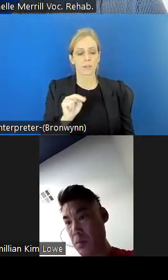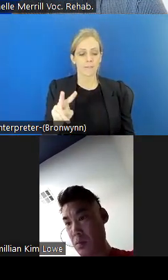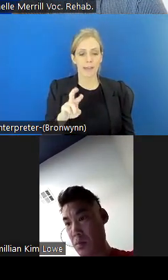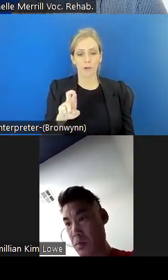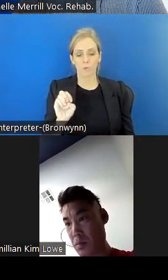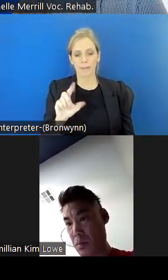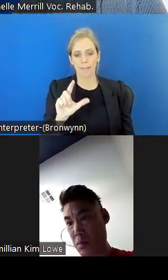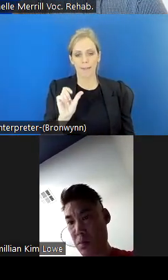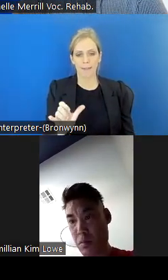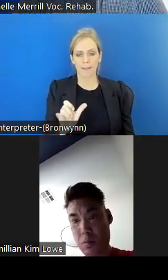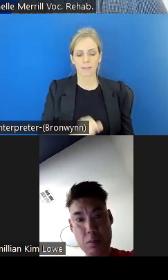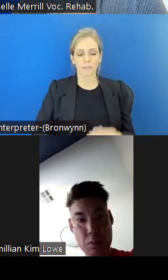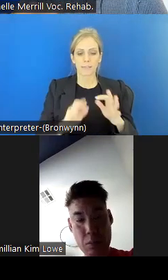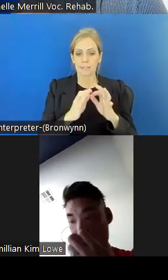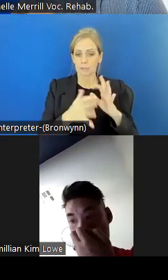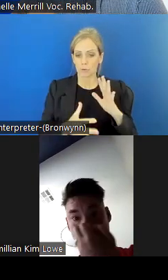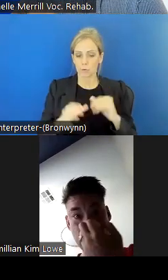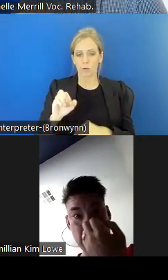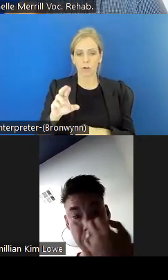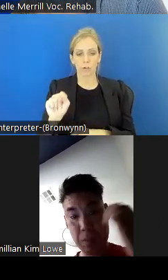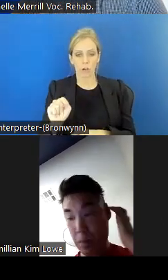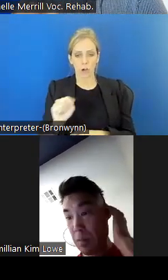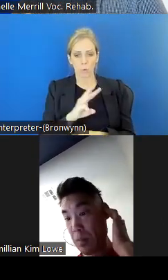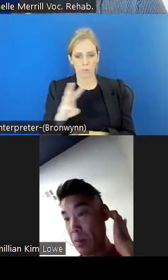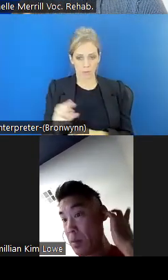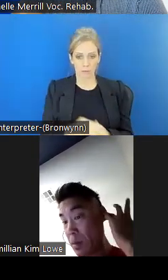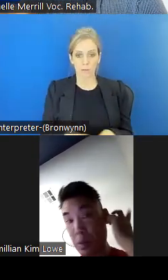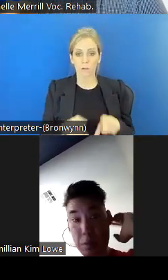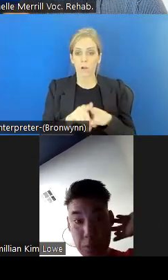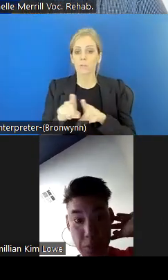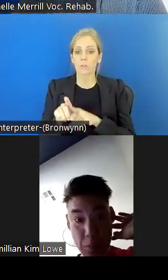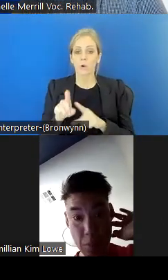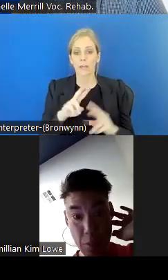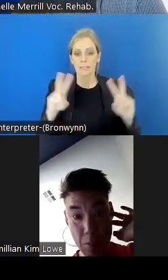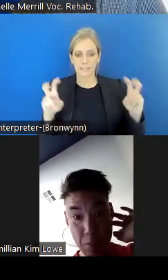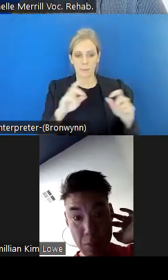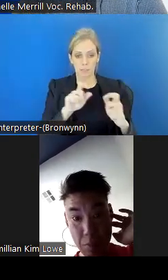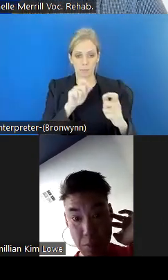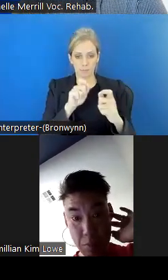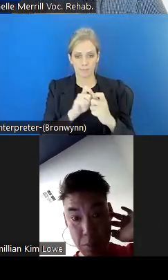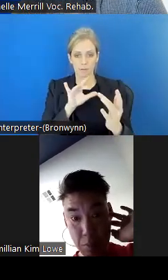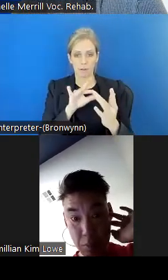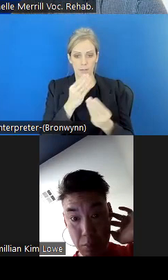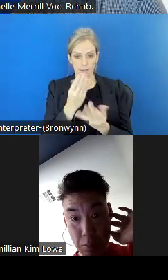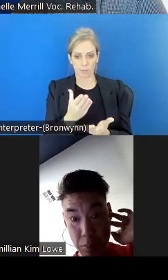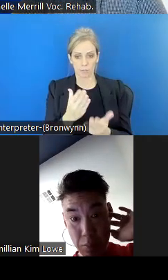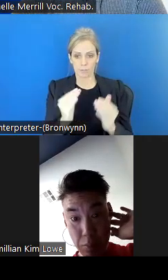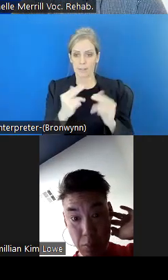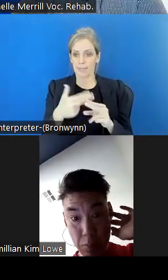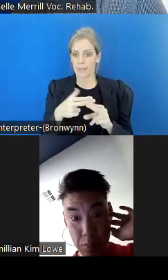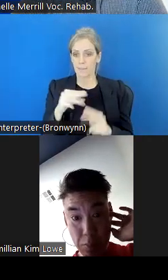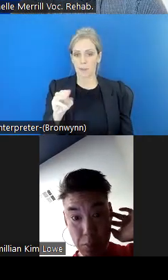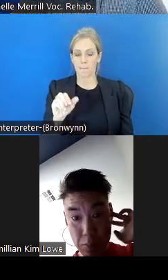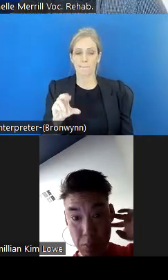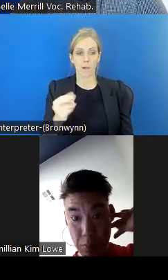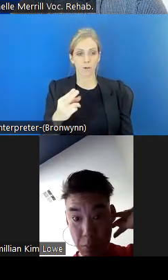website. And again, a subject-specific contact information. This is Marshall Hernandez's contact